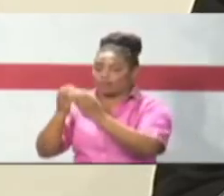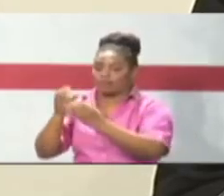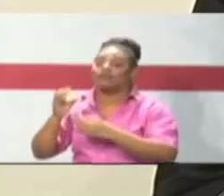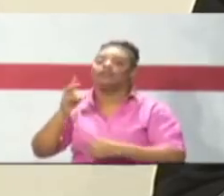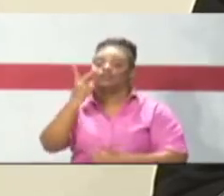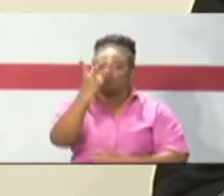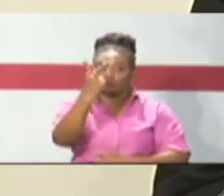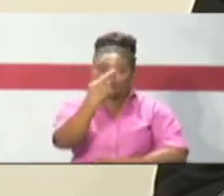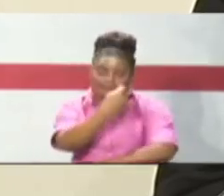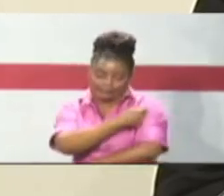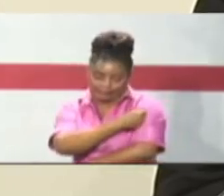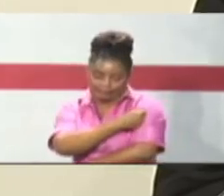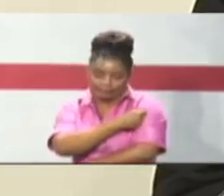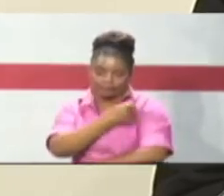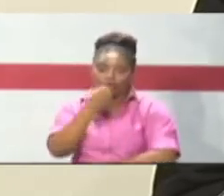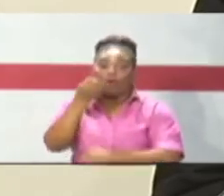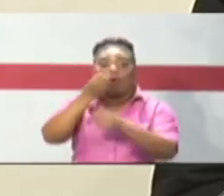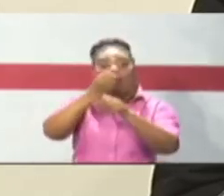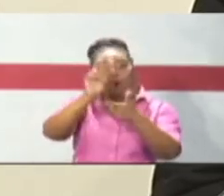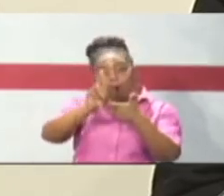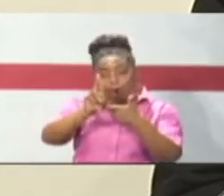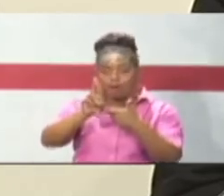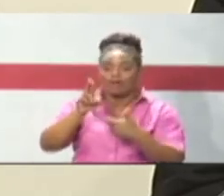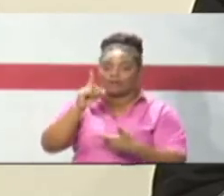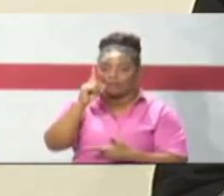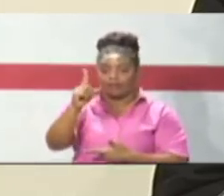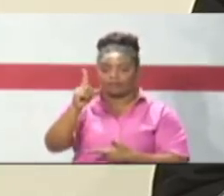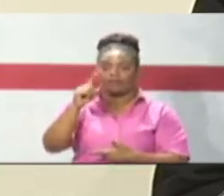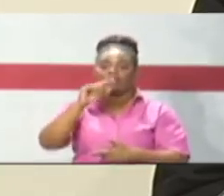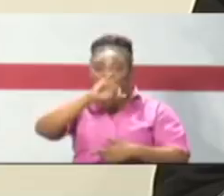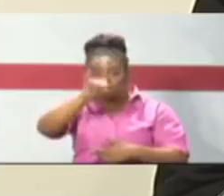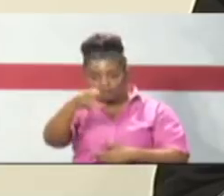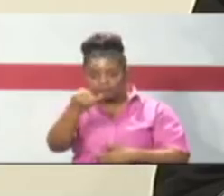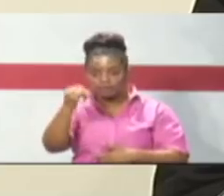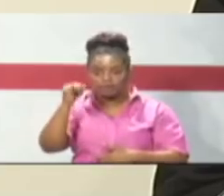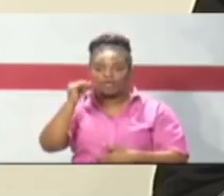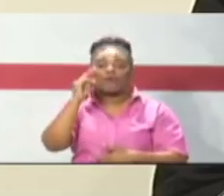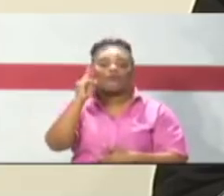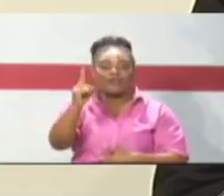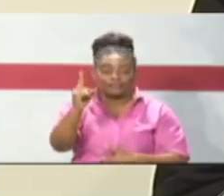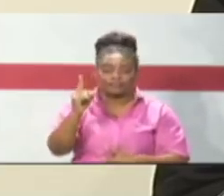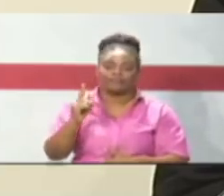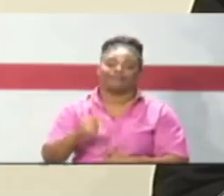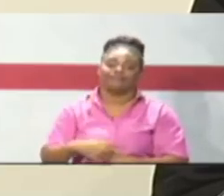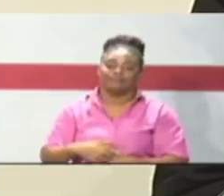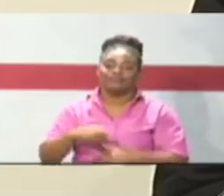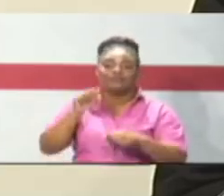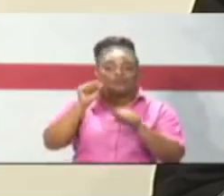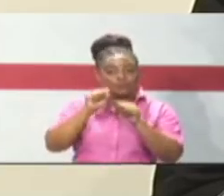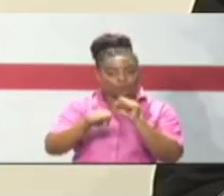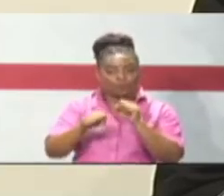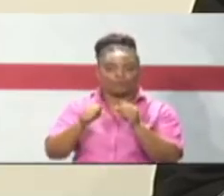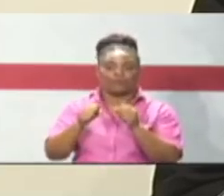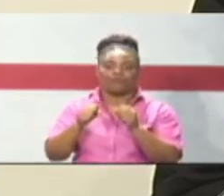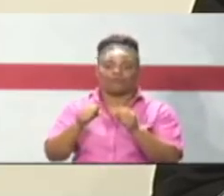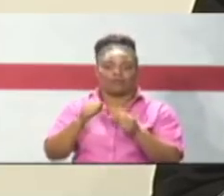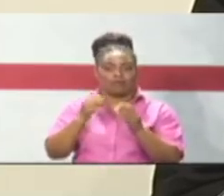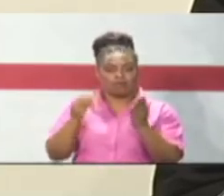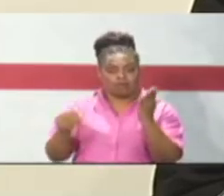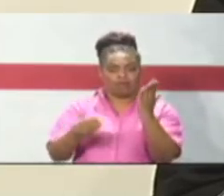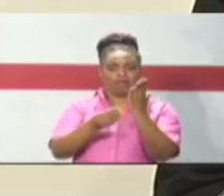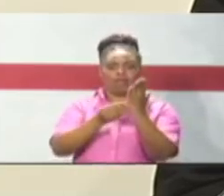vaccine or having received one dose of a single dose vaccine regimen. So at the end of the day, when we count the number